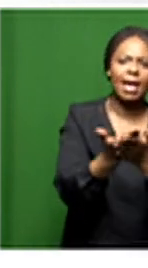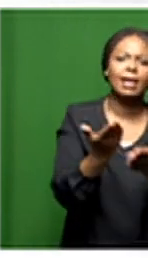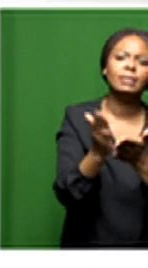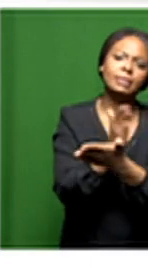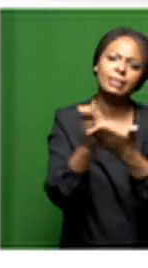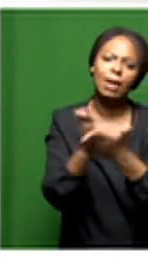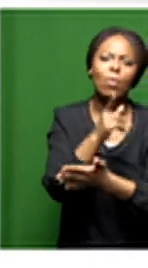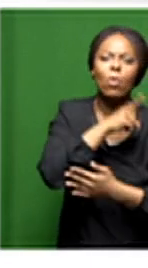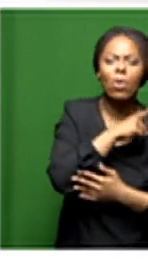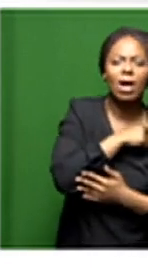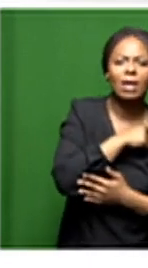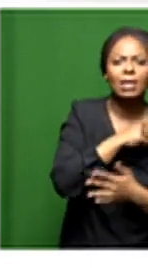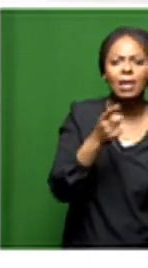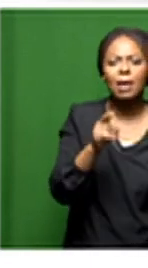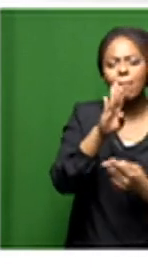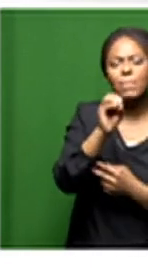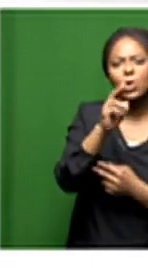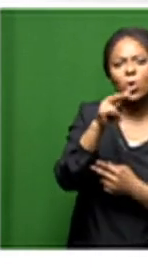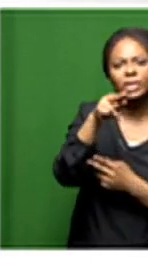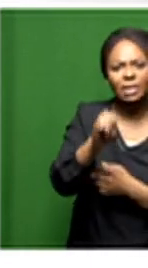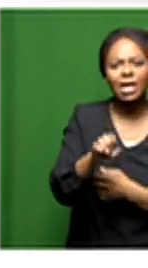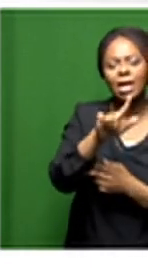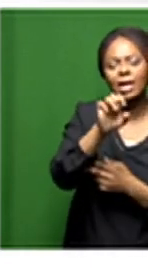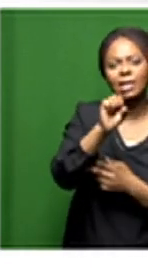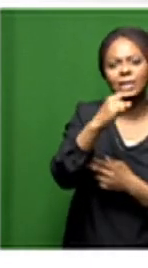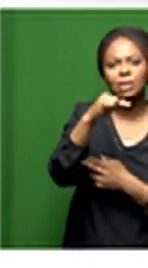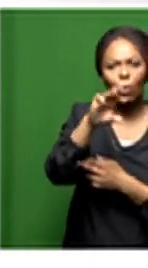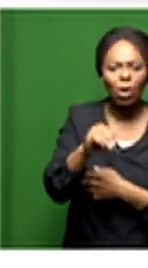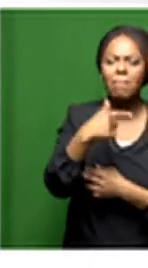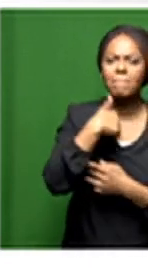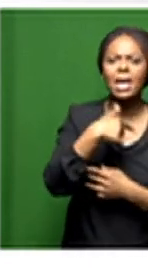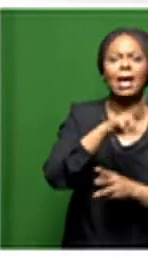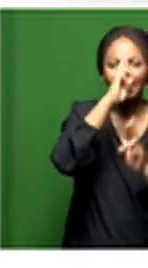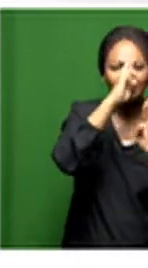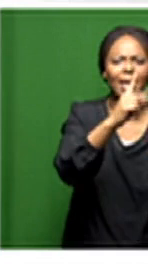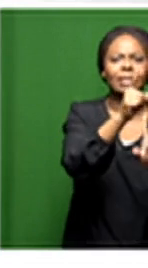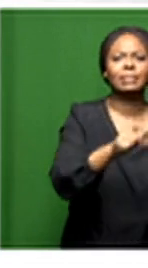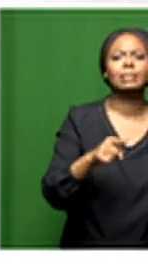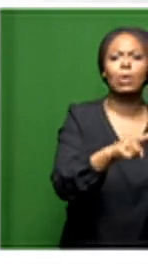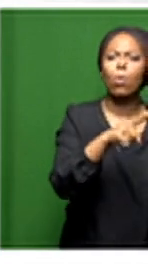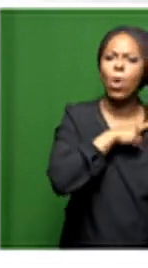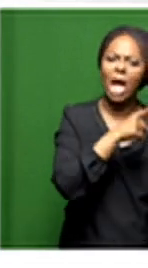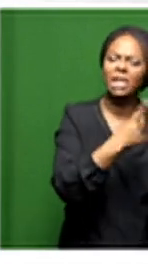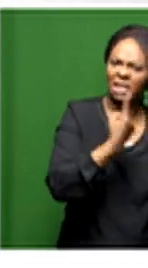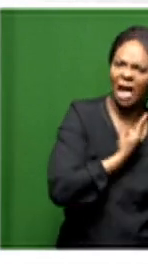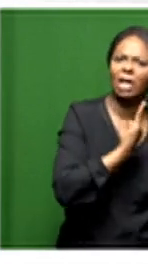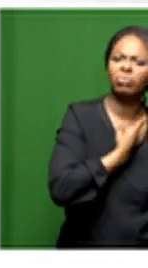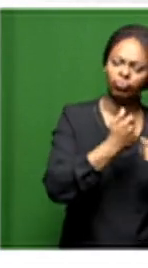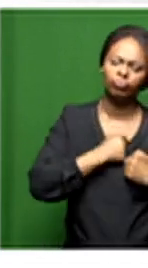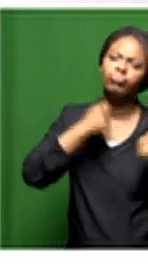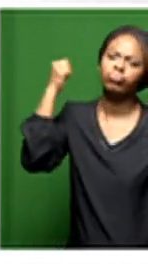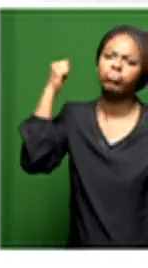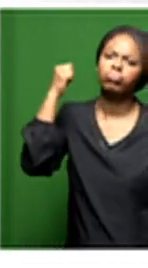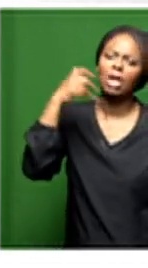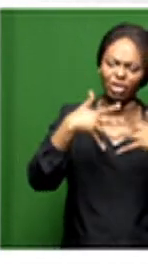talk about Leonce Lesego. I respect her so much for being herself. And I also discovered that it